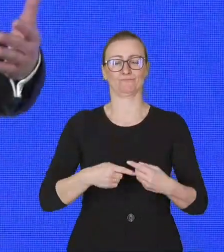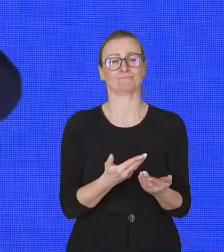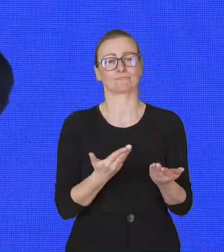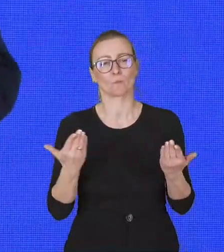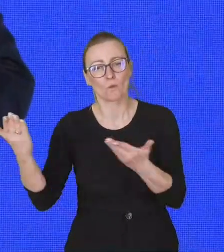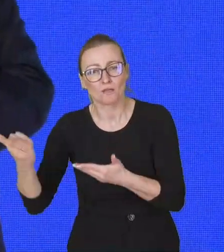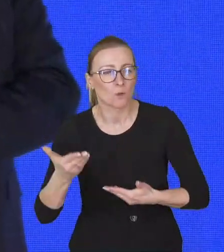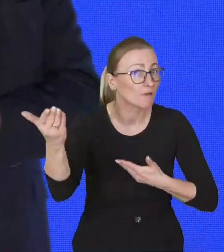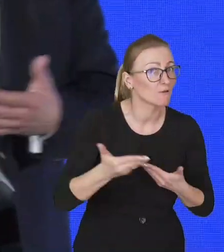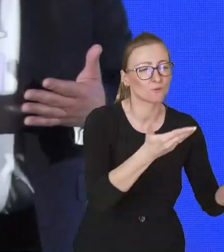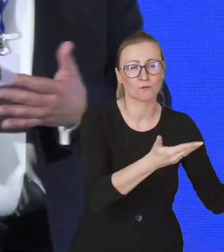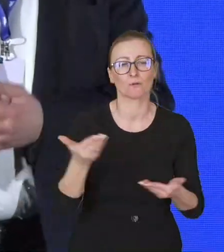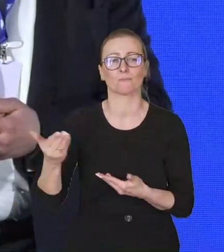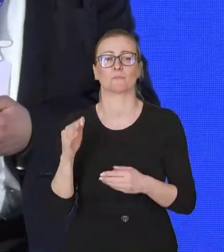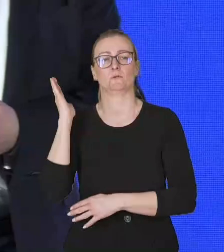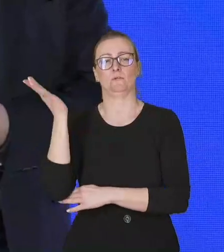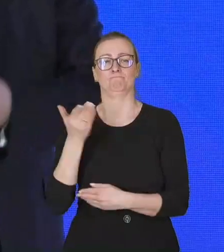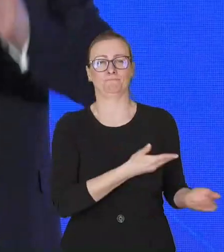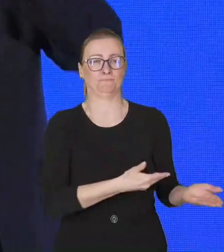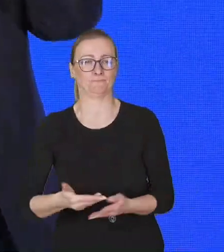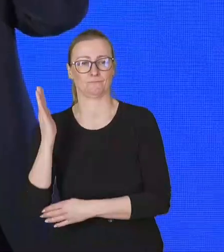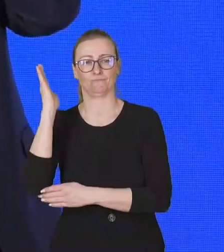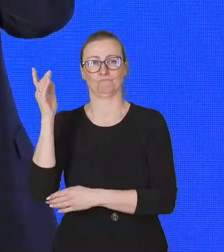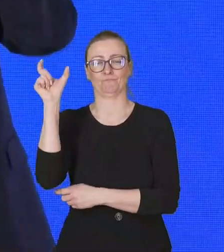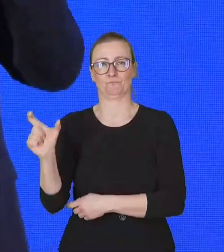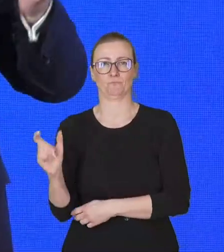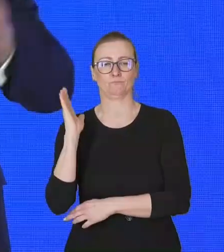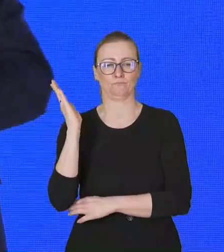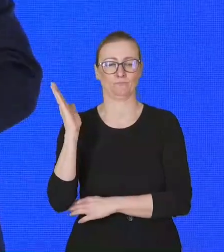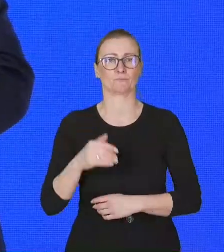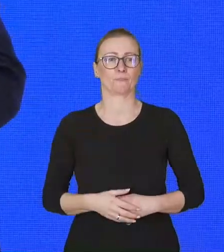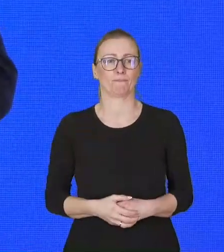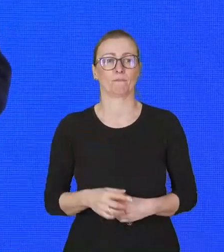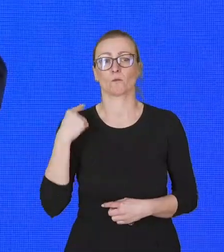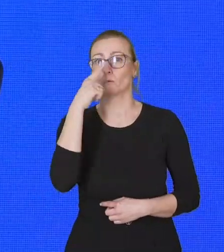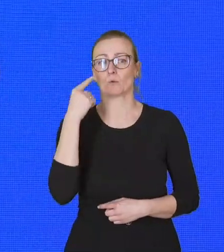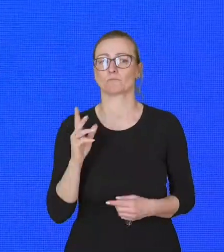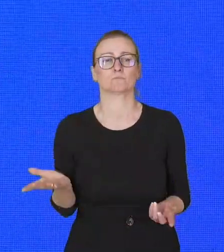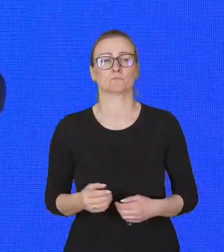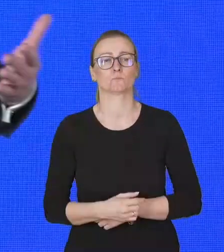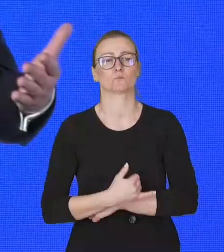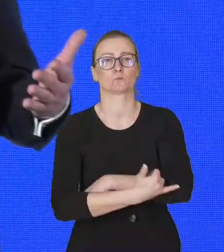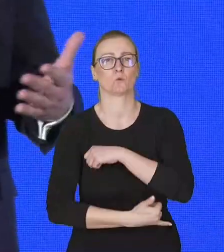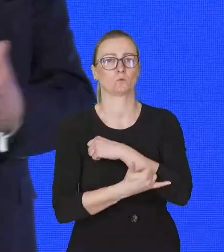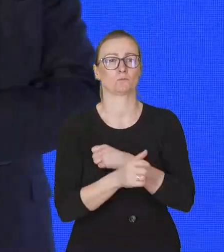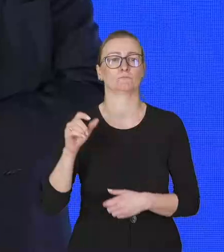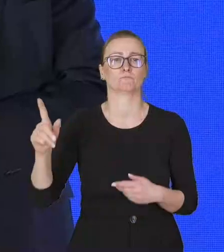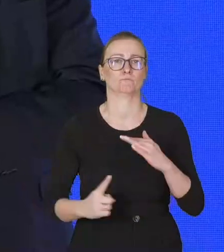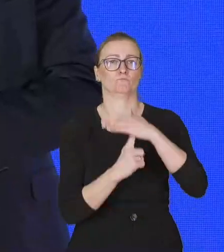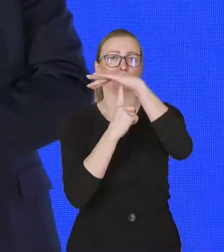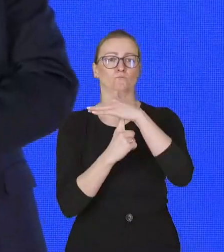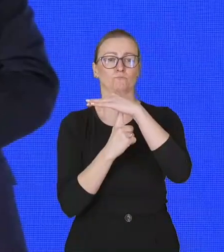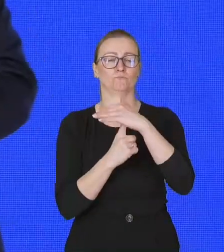regional authorities, national authorities, European Commission, dear guests, and entrepreneurs. I hope that